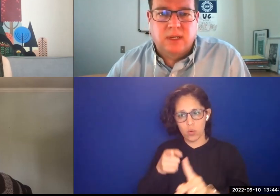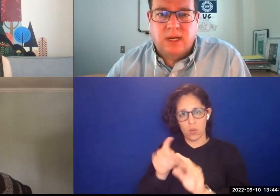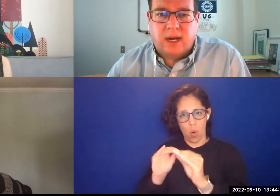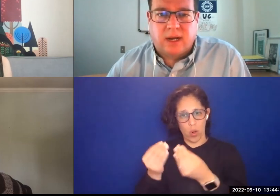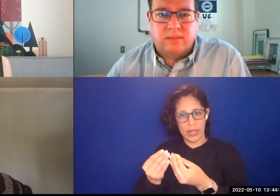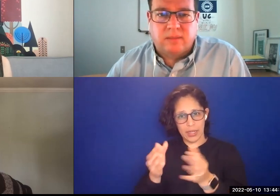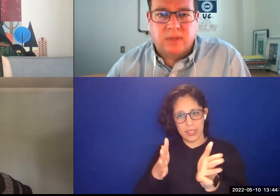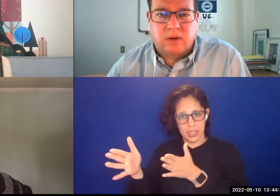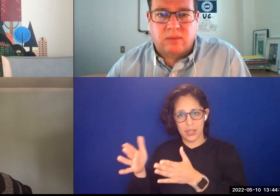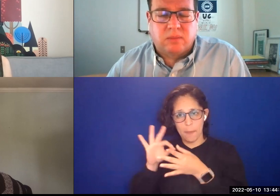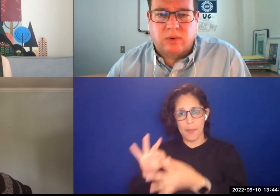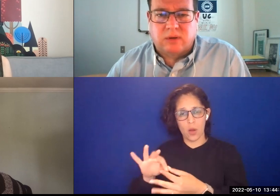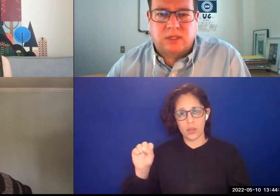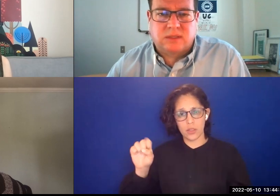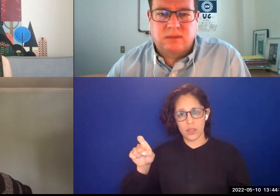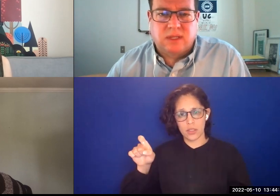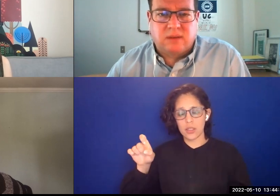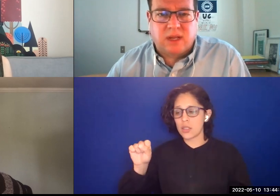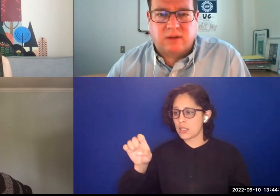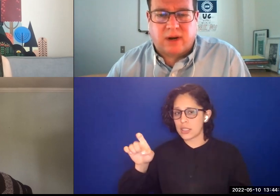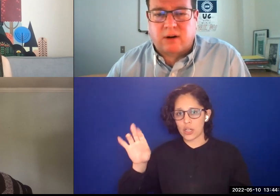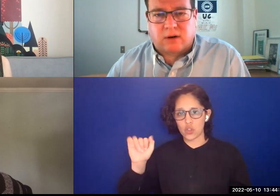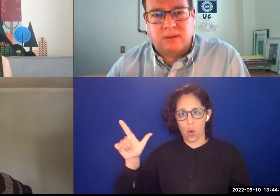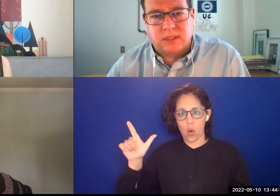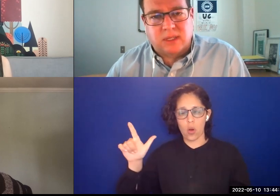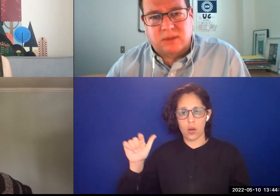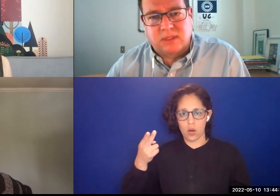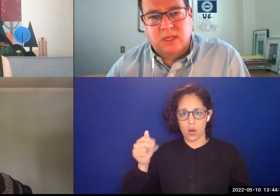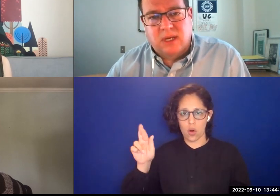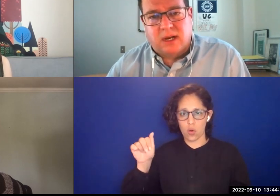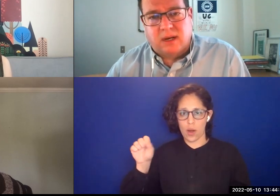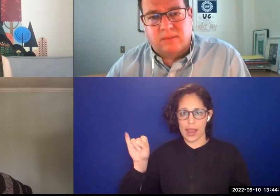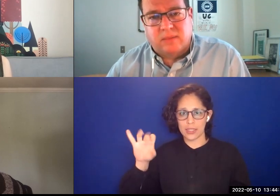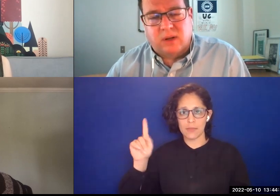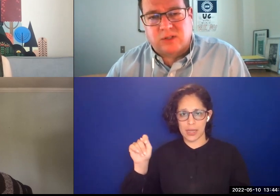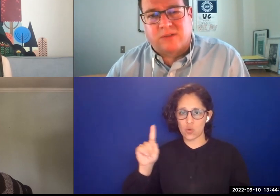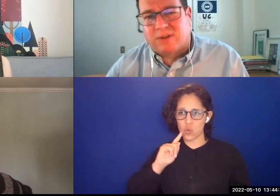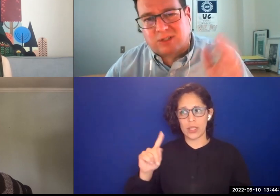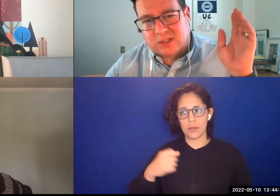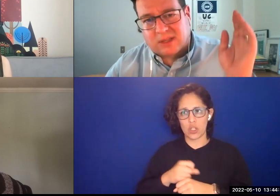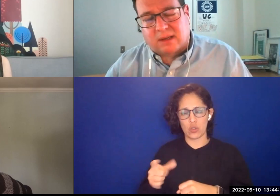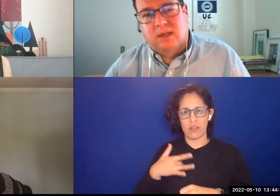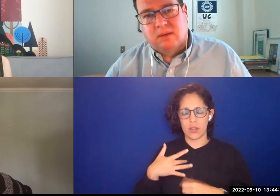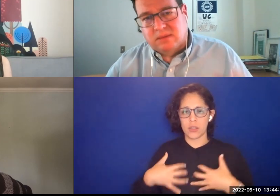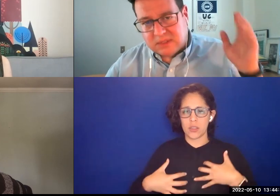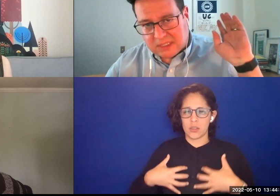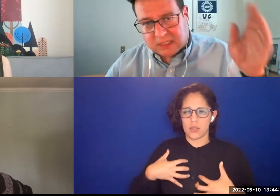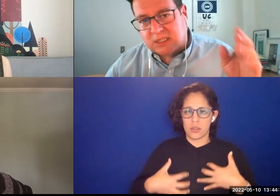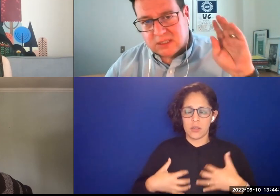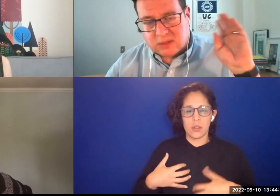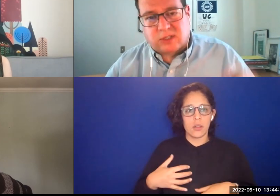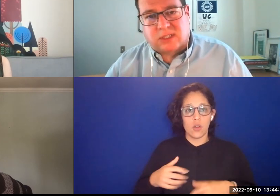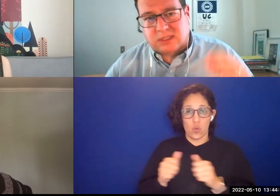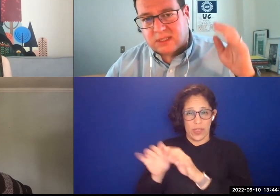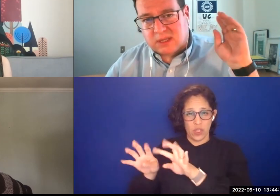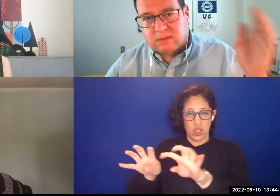harassment, were just, they'd make your hair curl. It was the survey research on like teaching